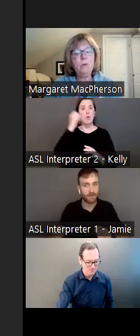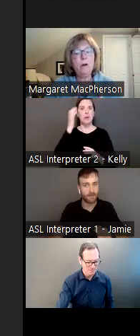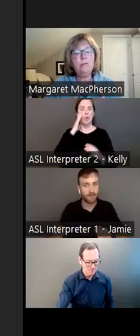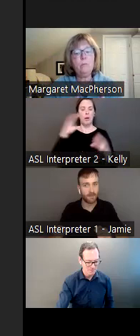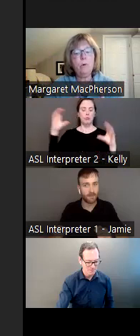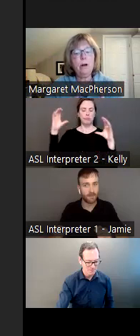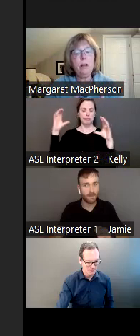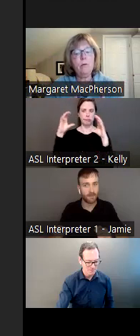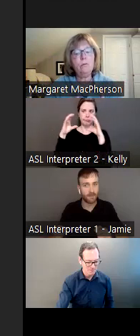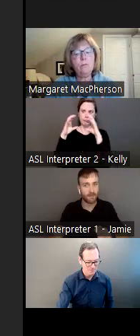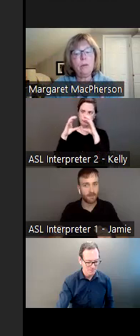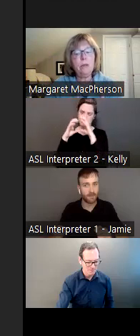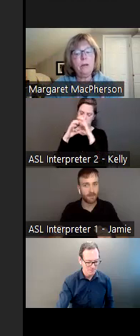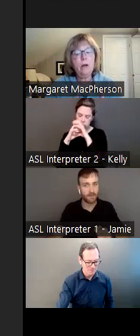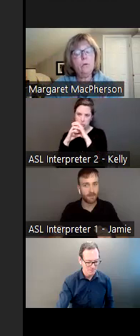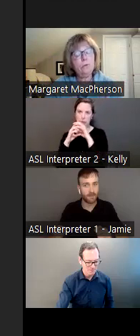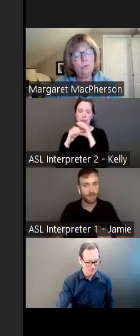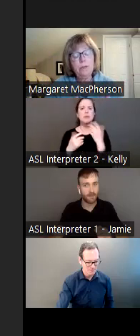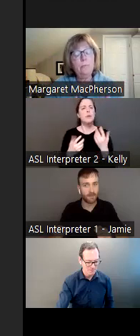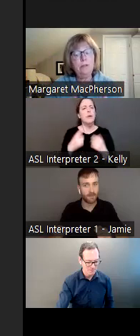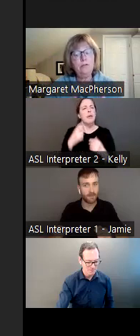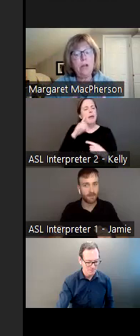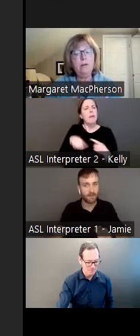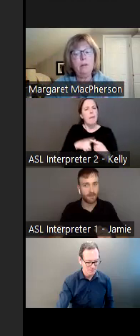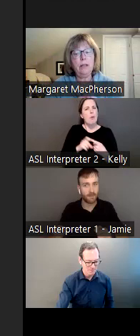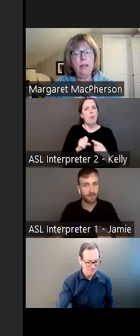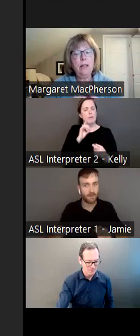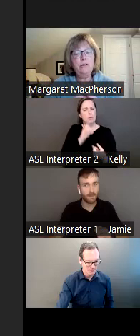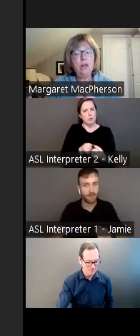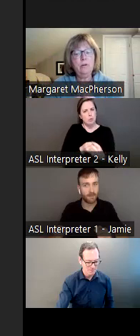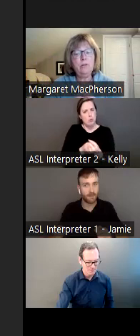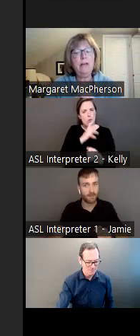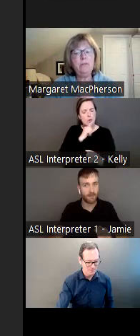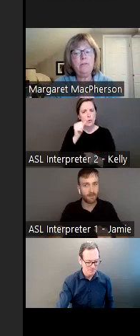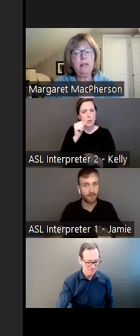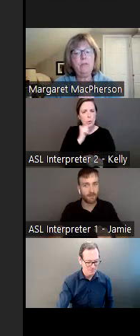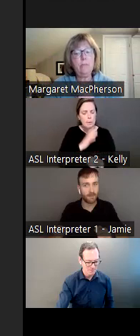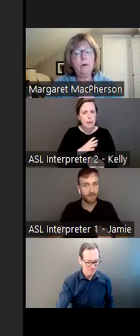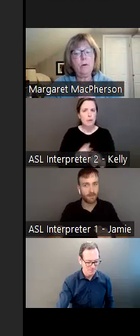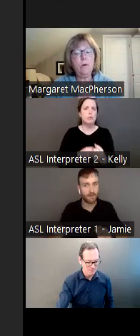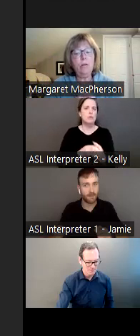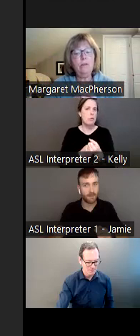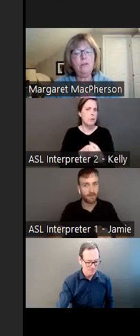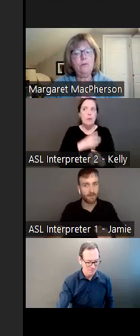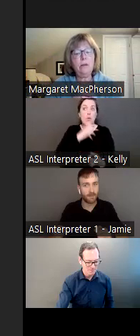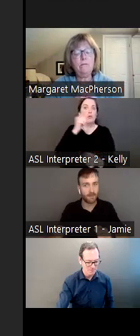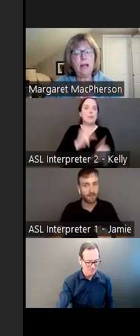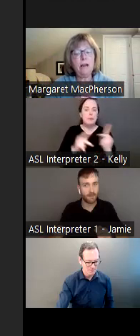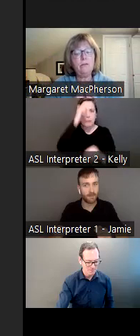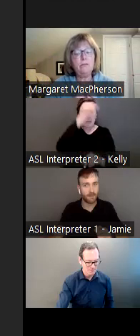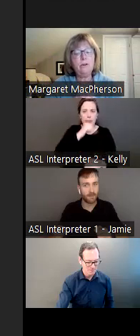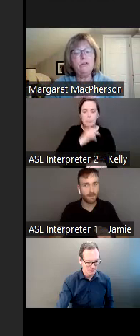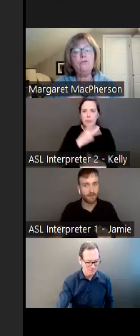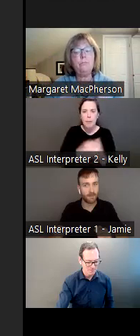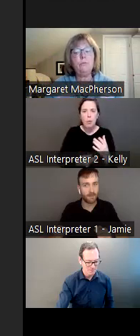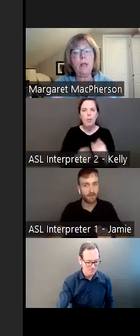people who are supporting older women, older people in general, to have a sense about all these contributing